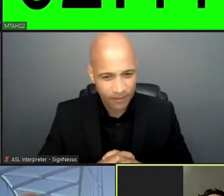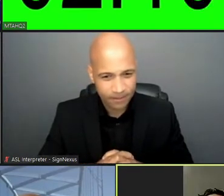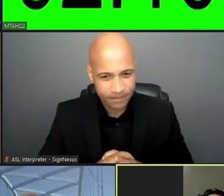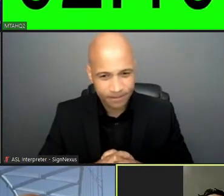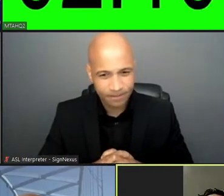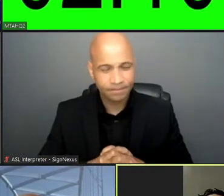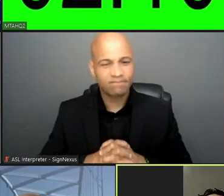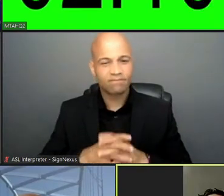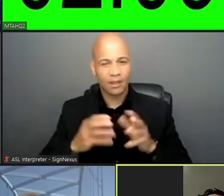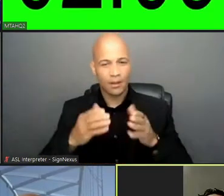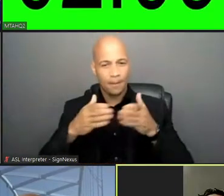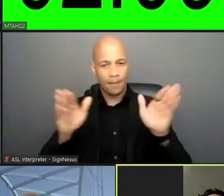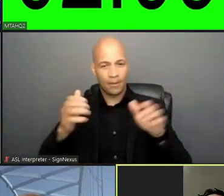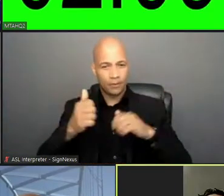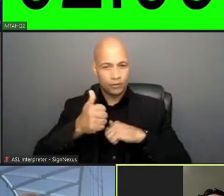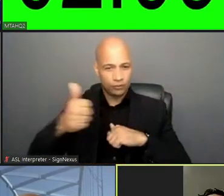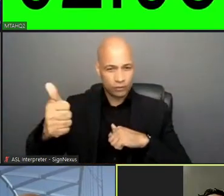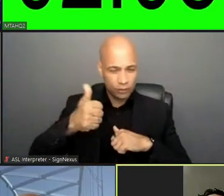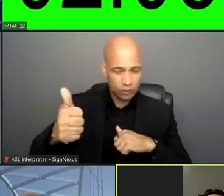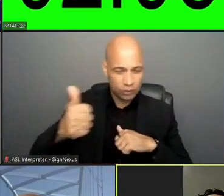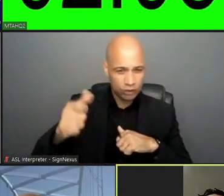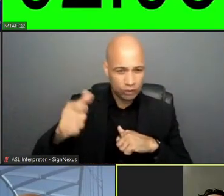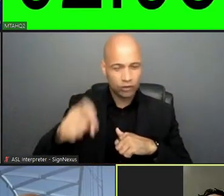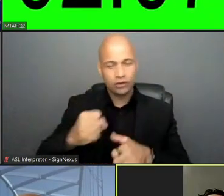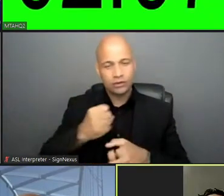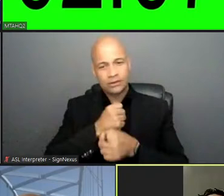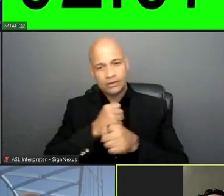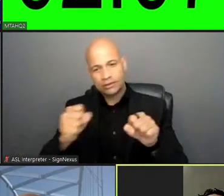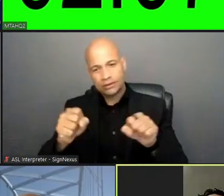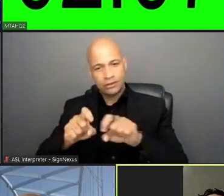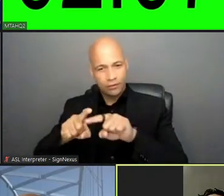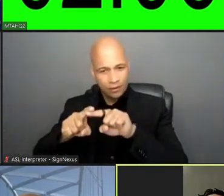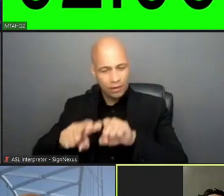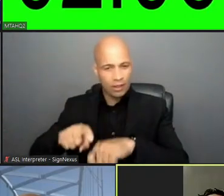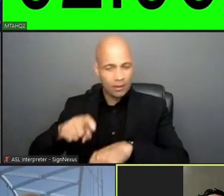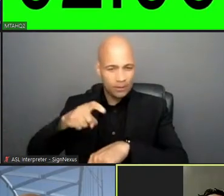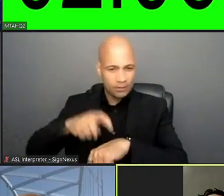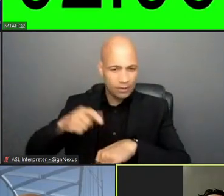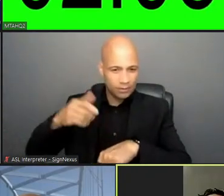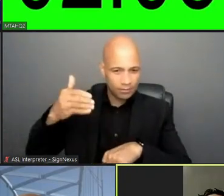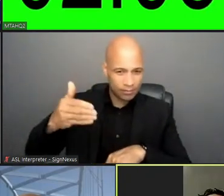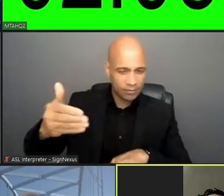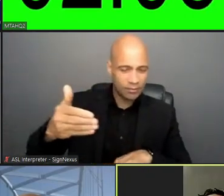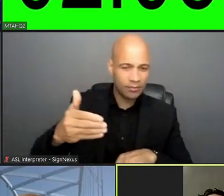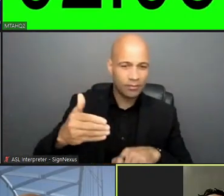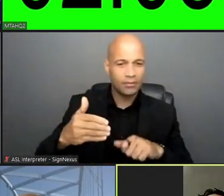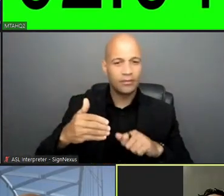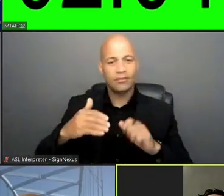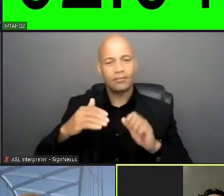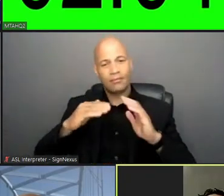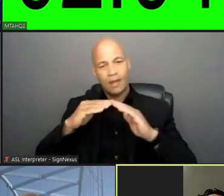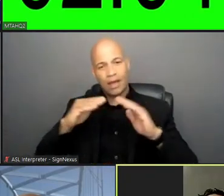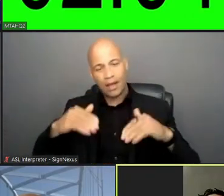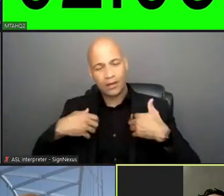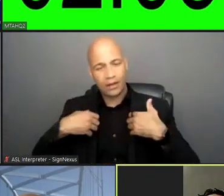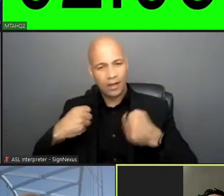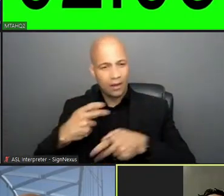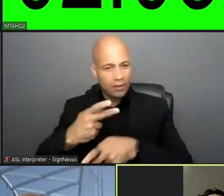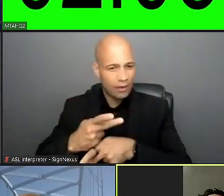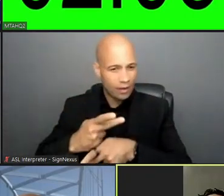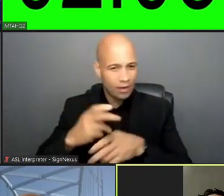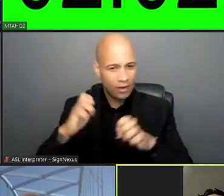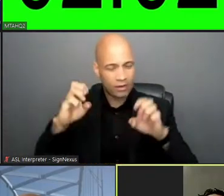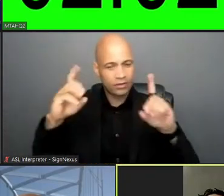transportation that's um housing Healthcare education